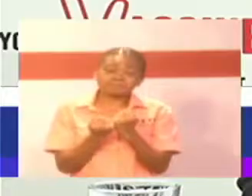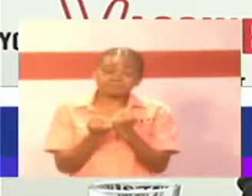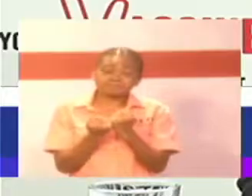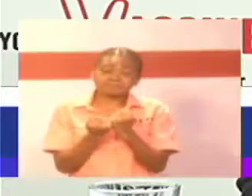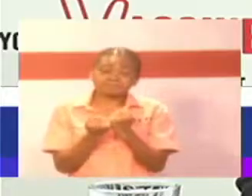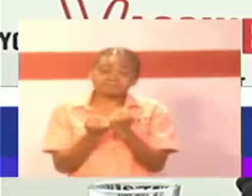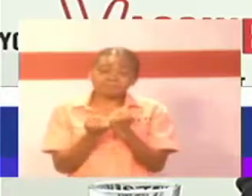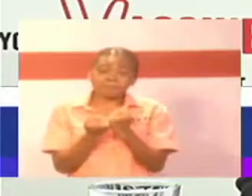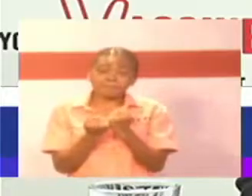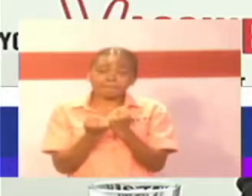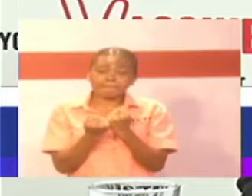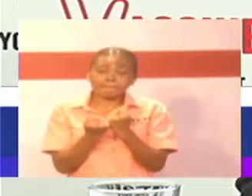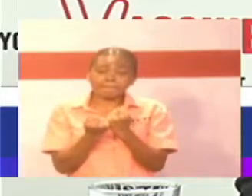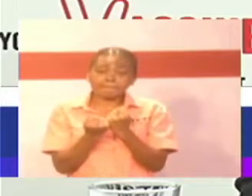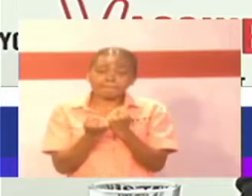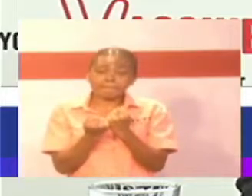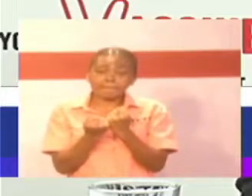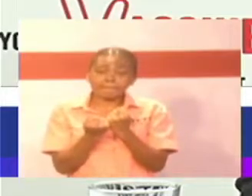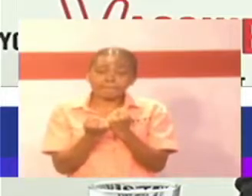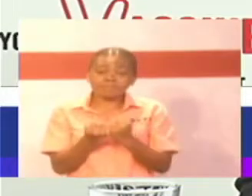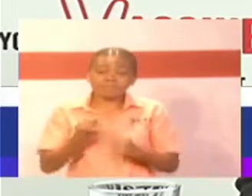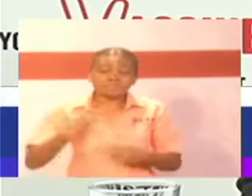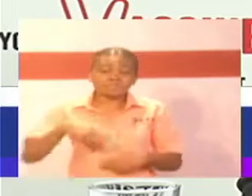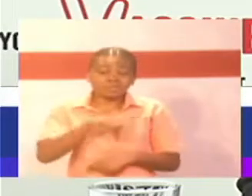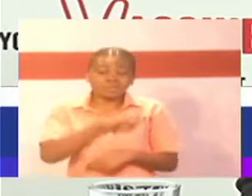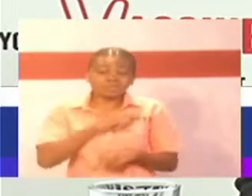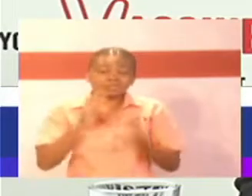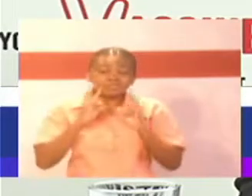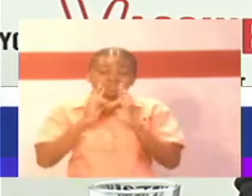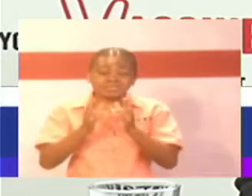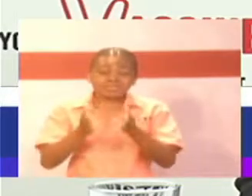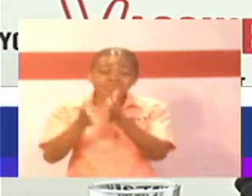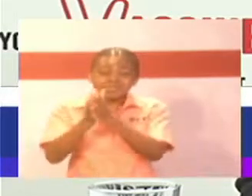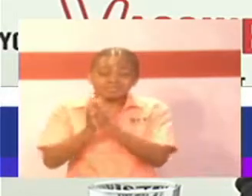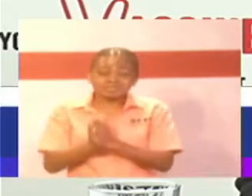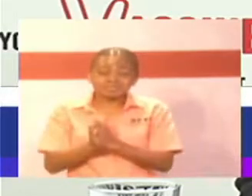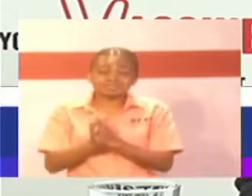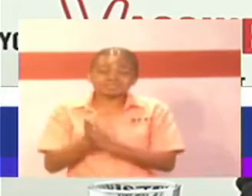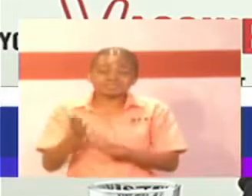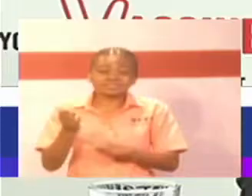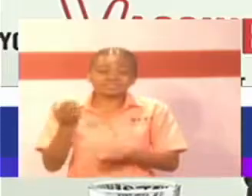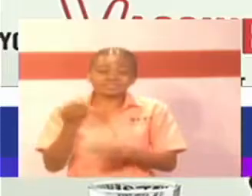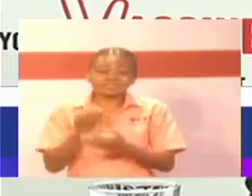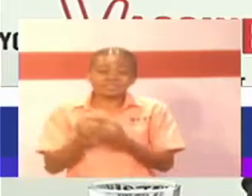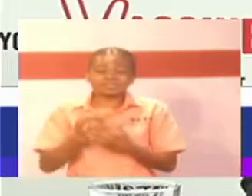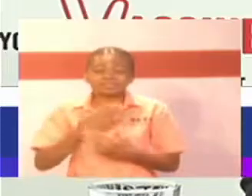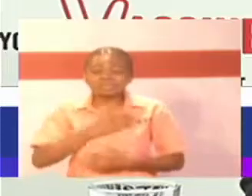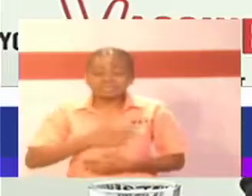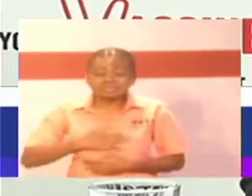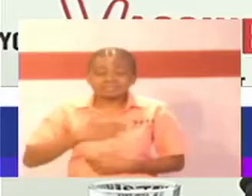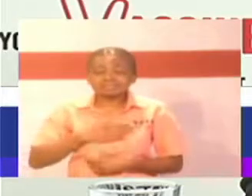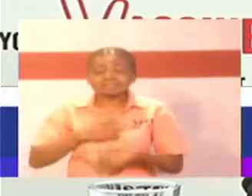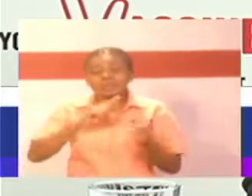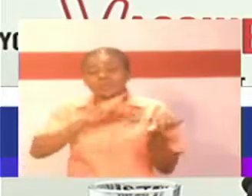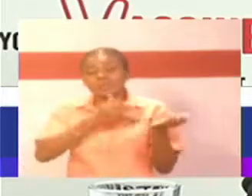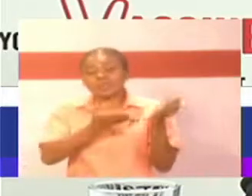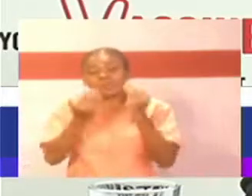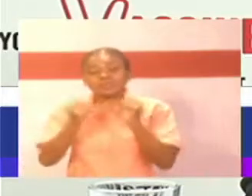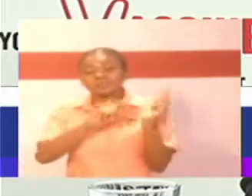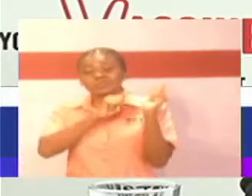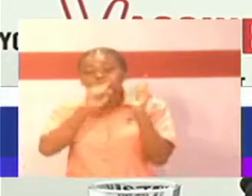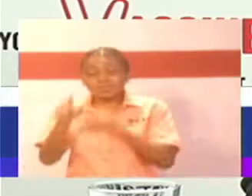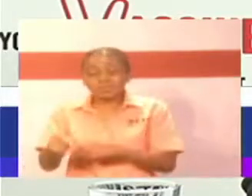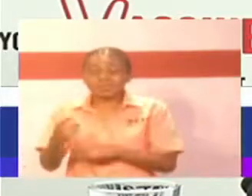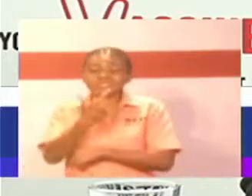frontline staff, has respectfully appealed to our population to please become vaccinated. We have